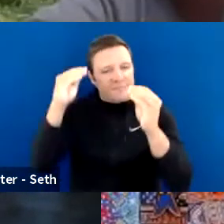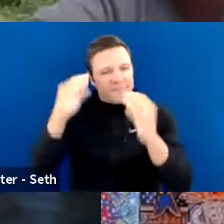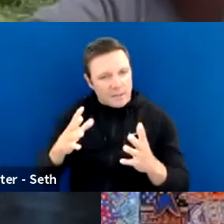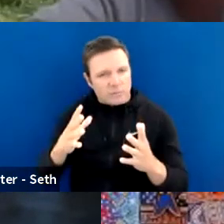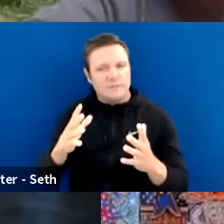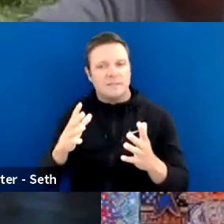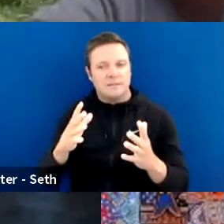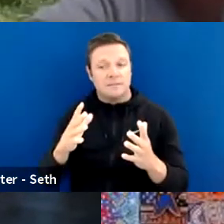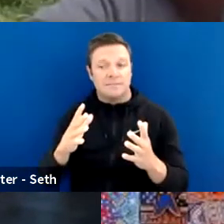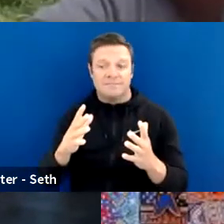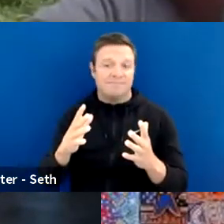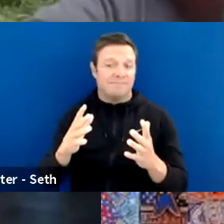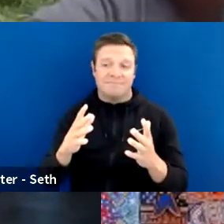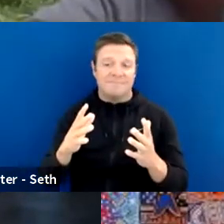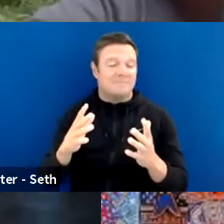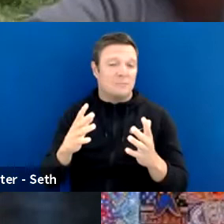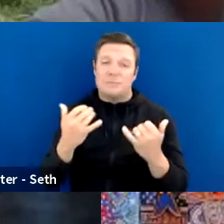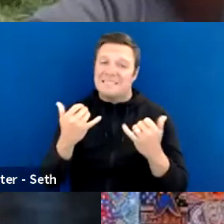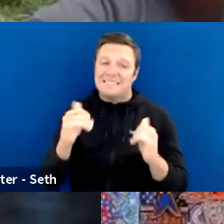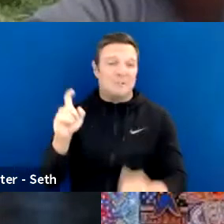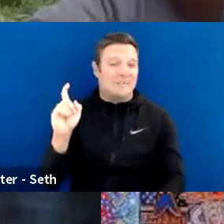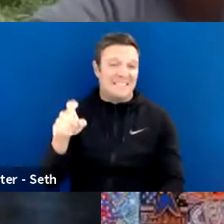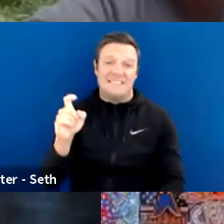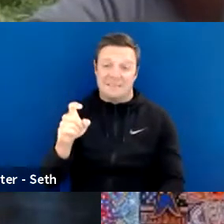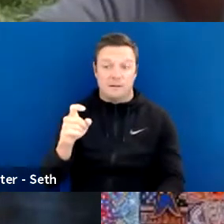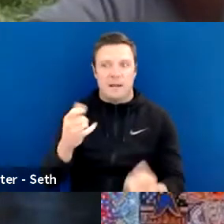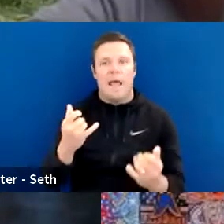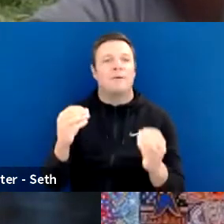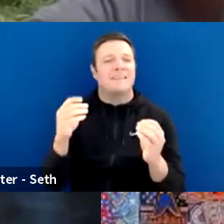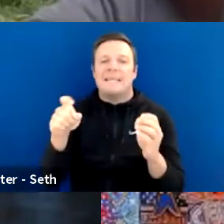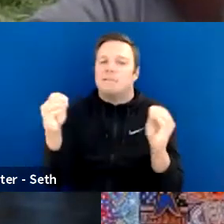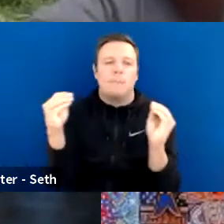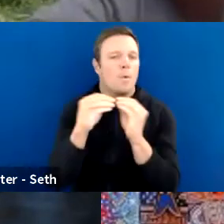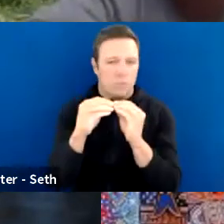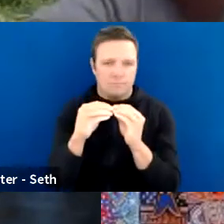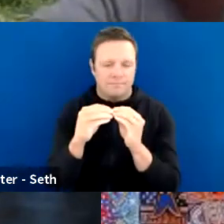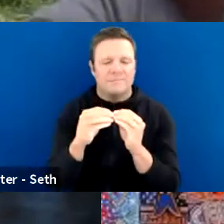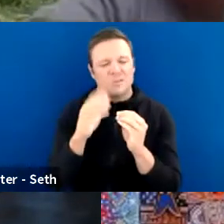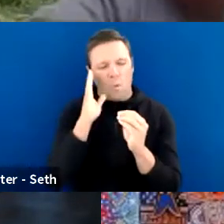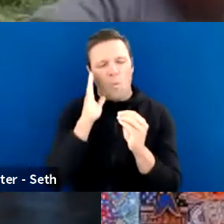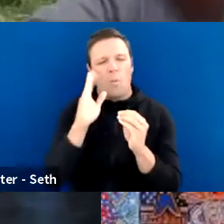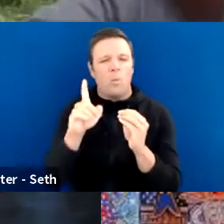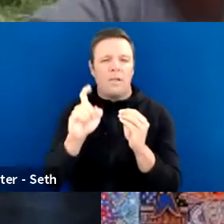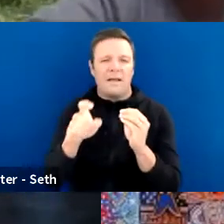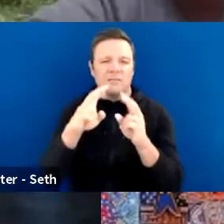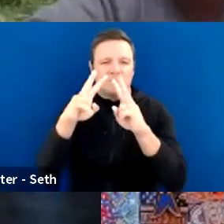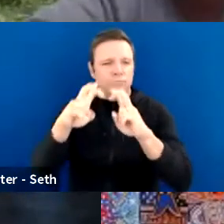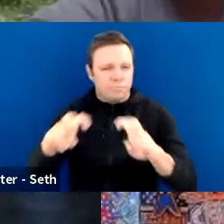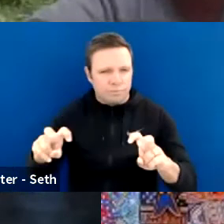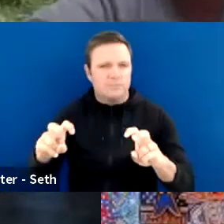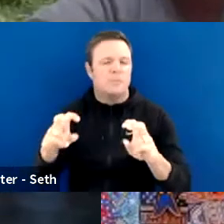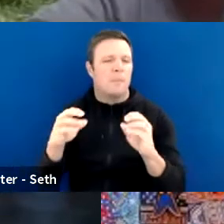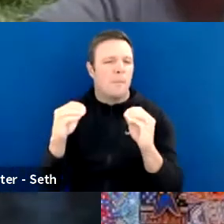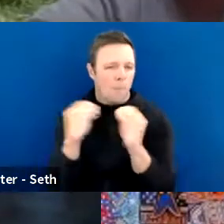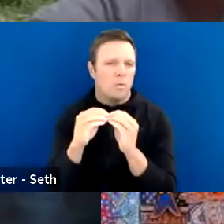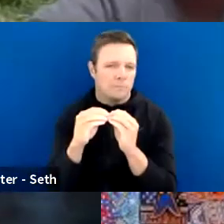That need has obviously become greater. So we'll have to explore that, that as well.